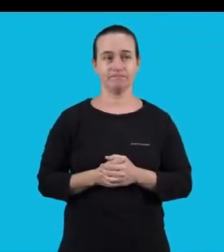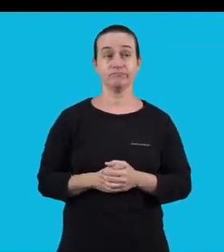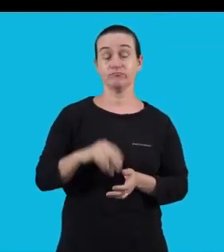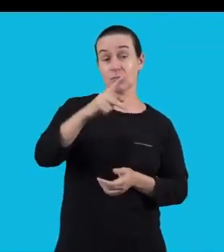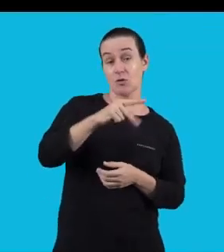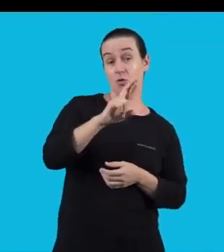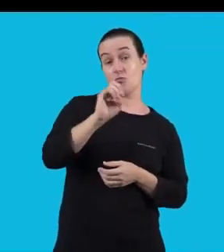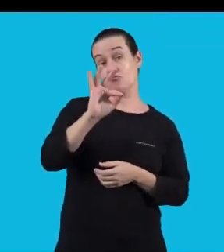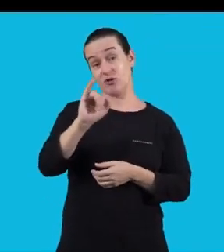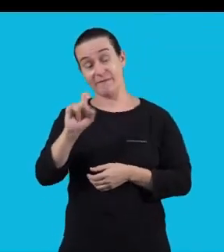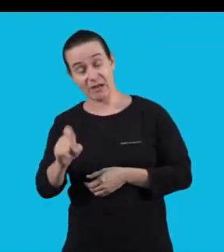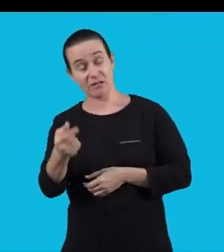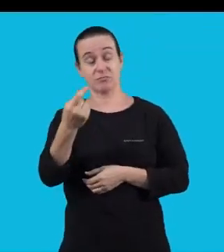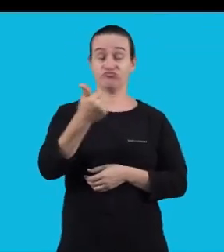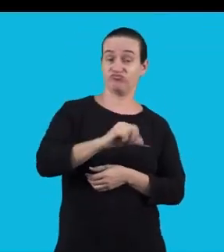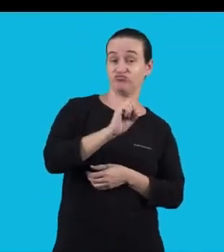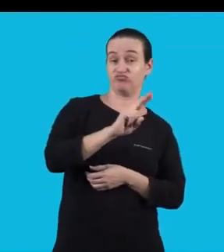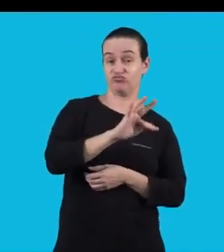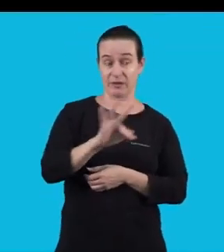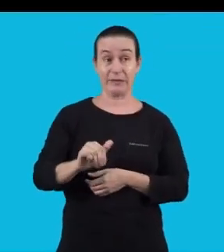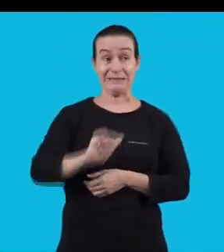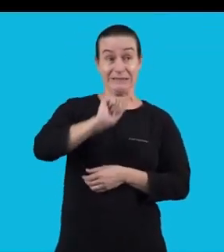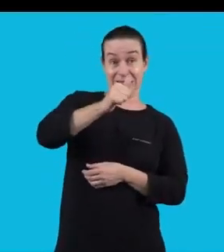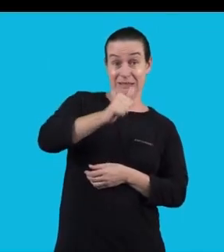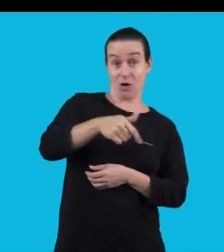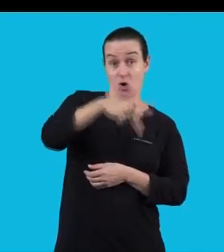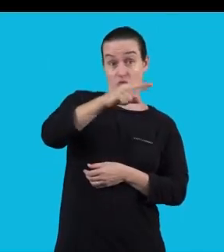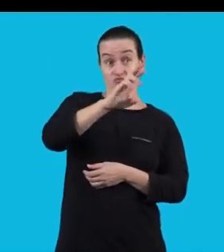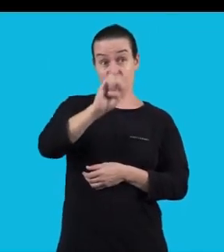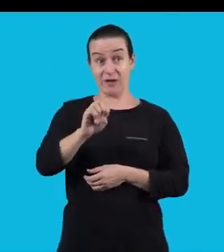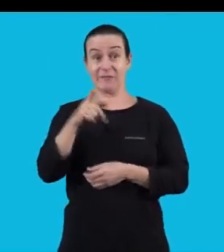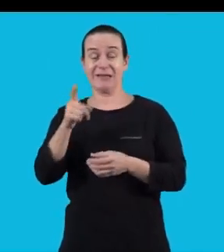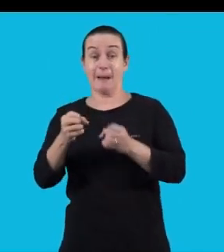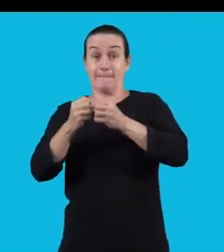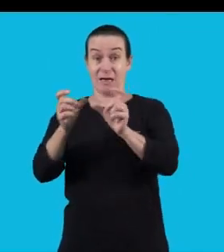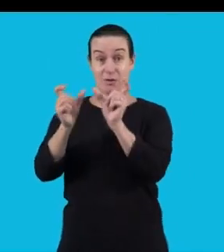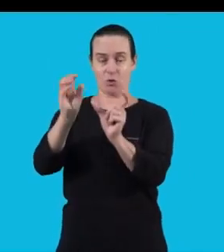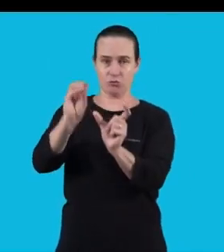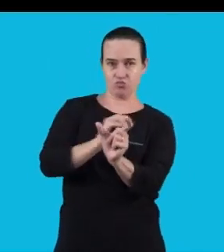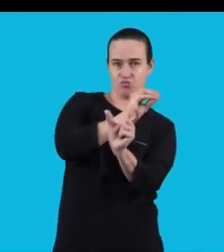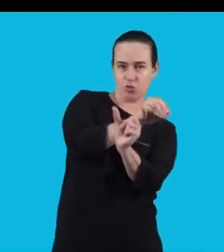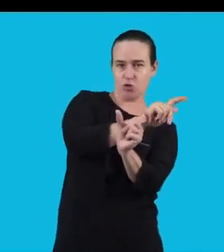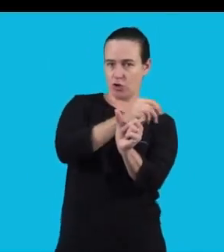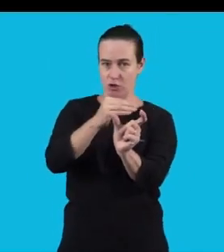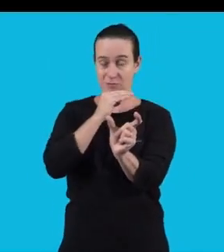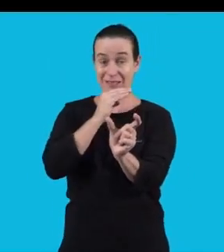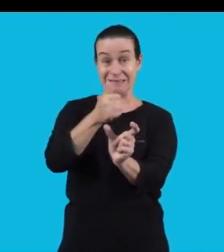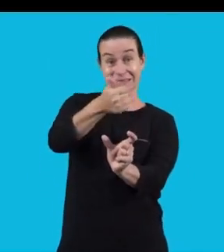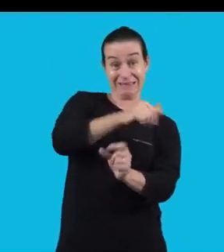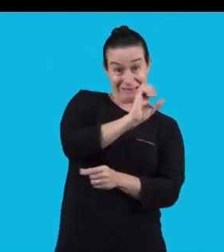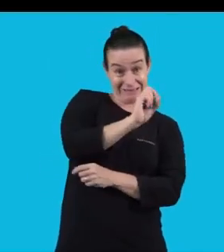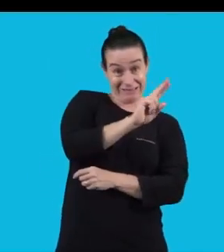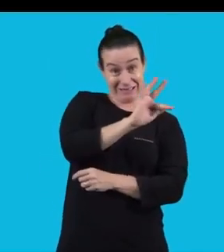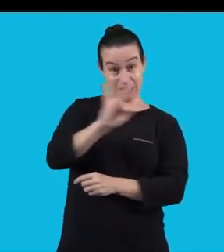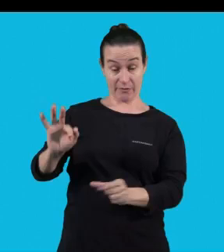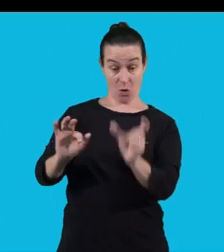Prefixes and suffixes. Of course, prefixes are added to the beginning of the word to change its meaning, and a suffix is added to